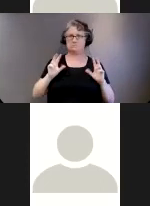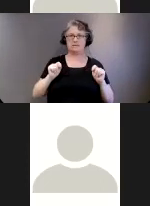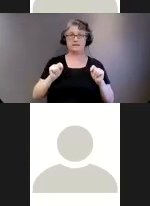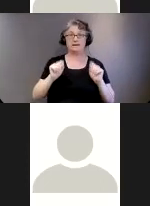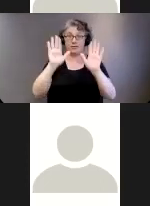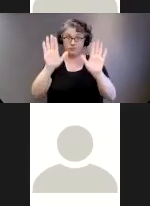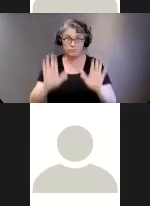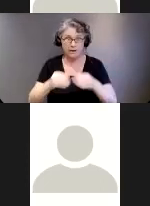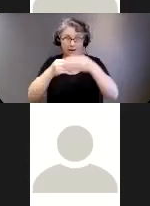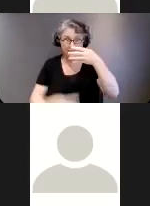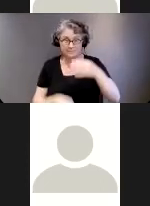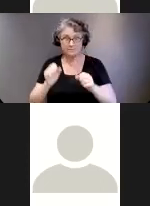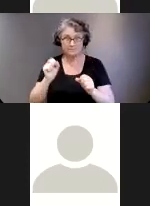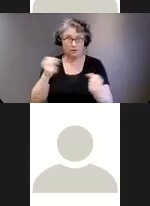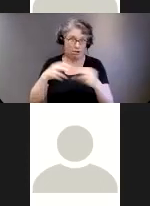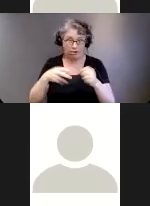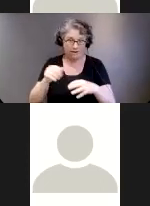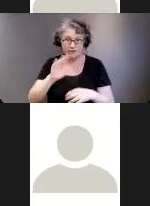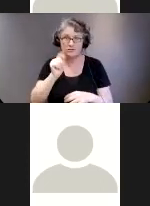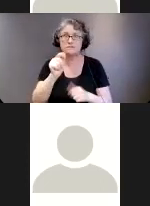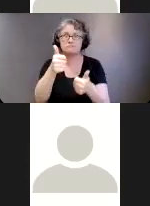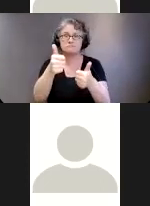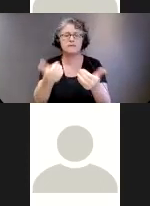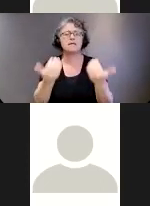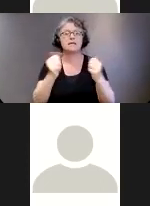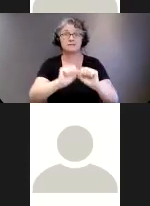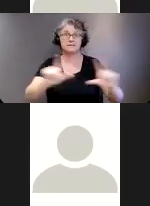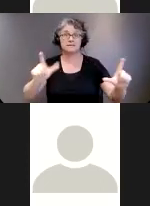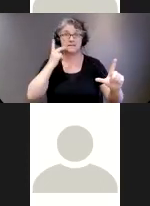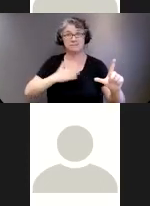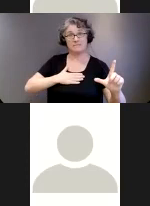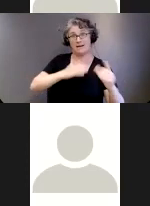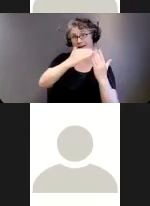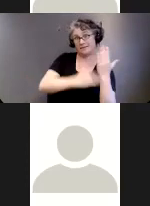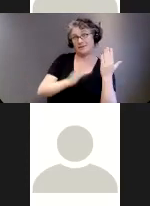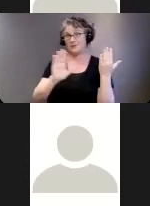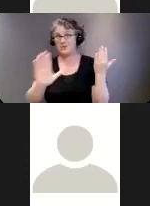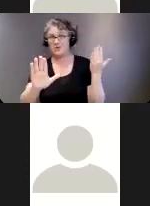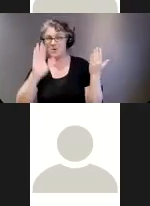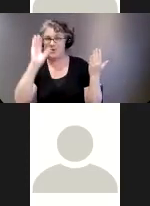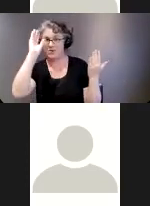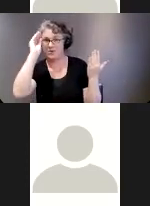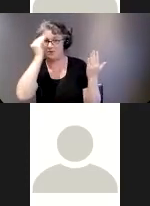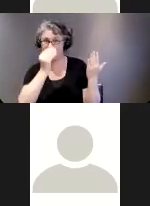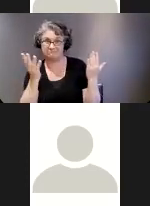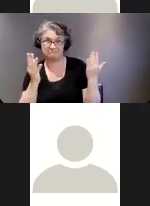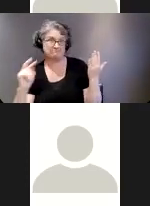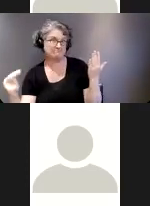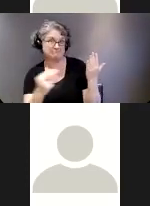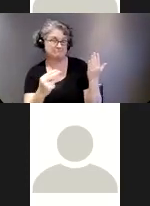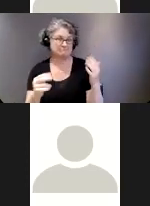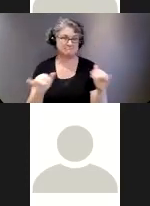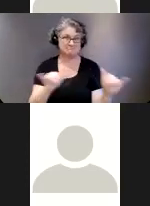We'll go on to the next one here and see what might be on our list that wasn't on your